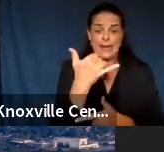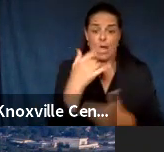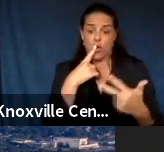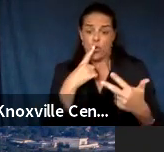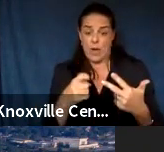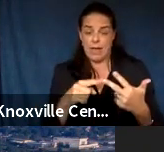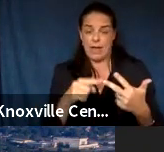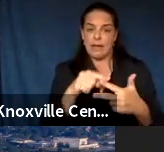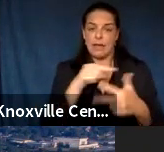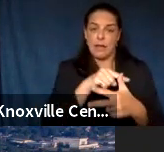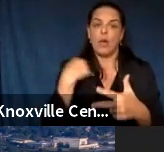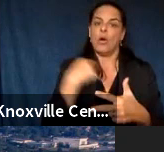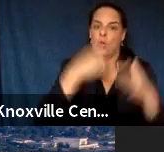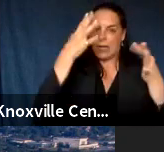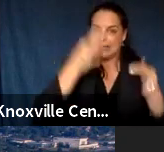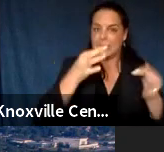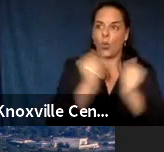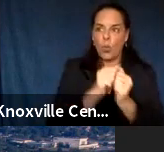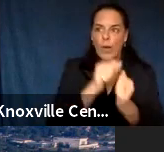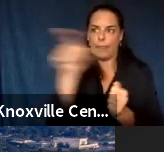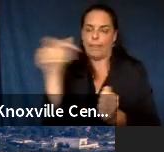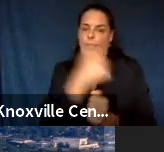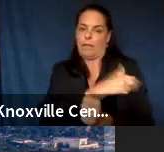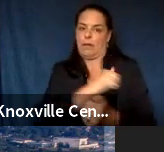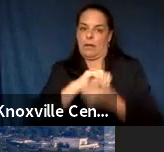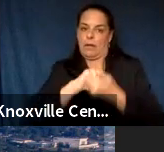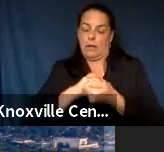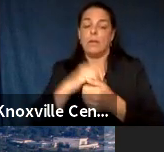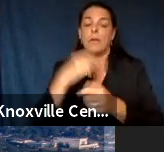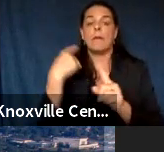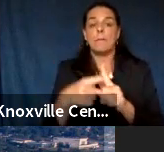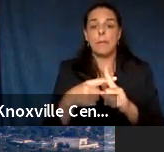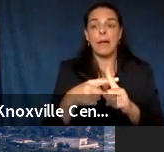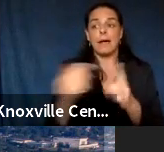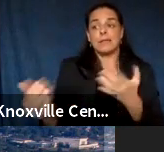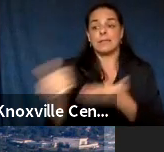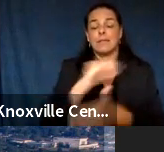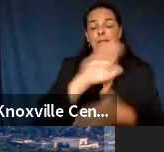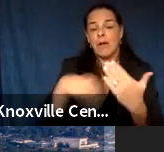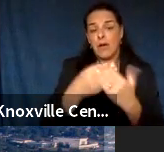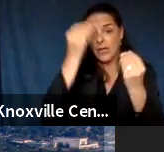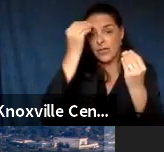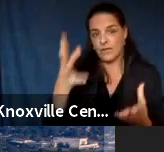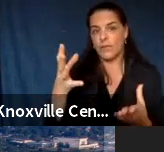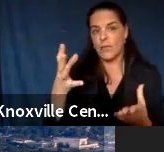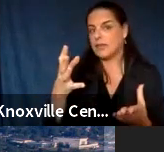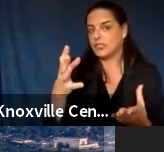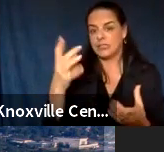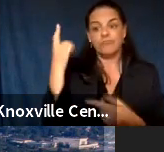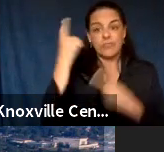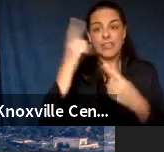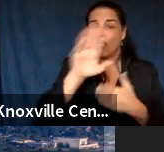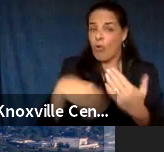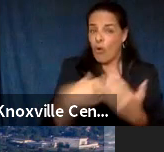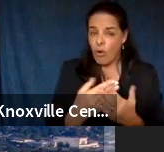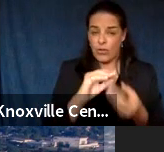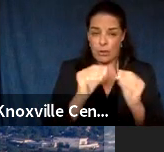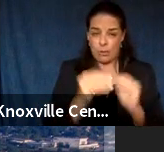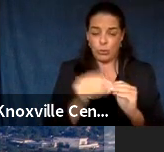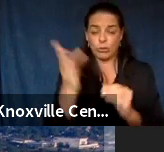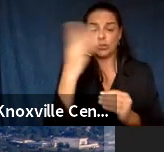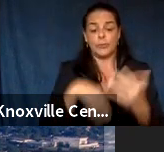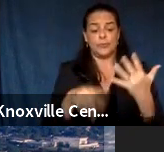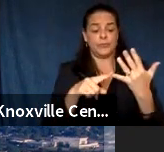are made in concert with our hospital partners, as well as taking all of the data into consideration. Our fifth